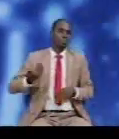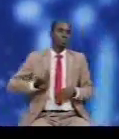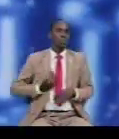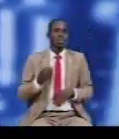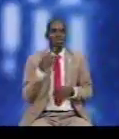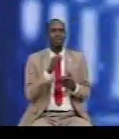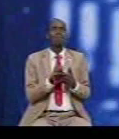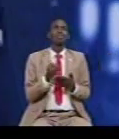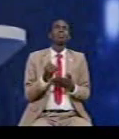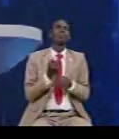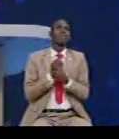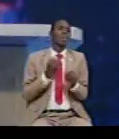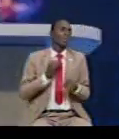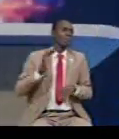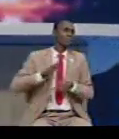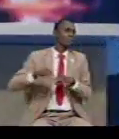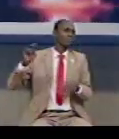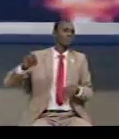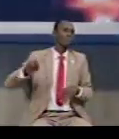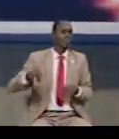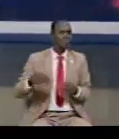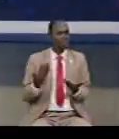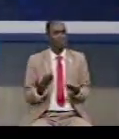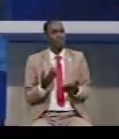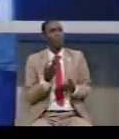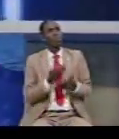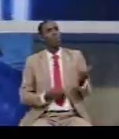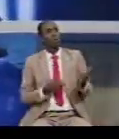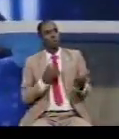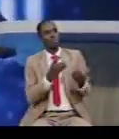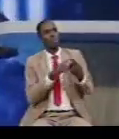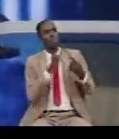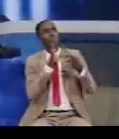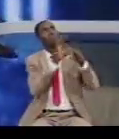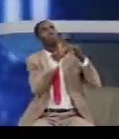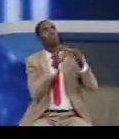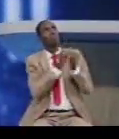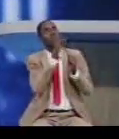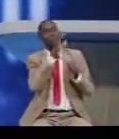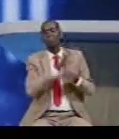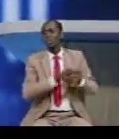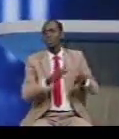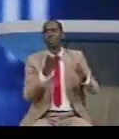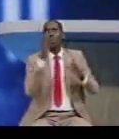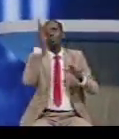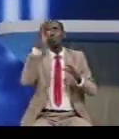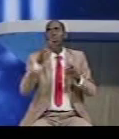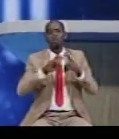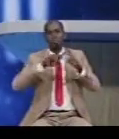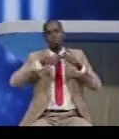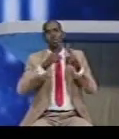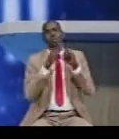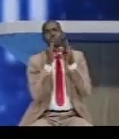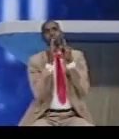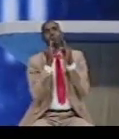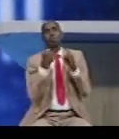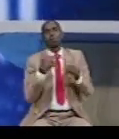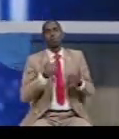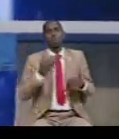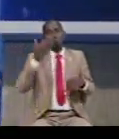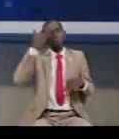want salvation, I don't want reconciliation with God, I don't want to listen to instruction. It says, he